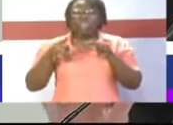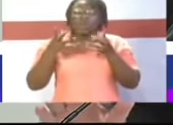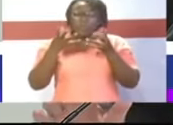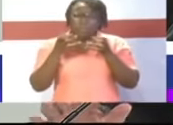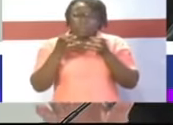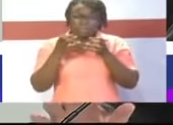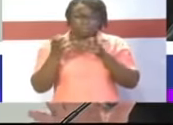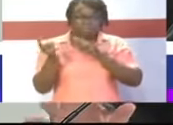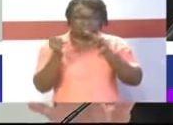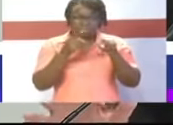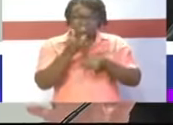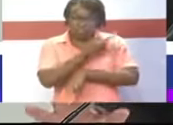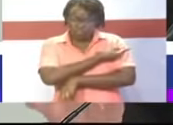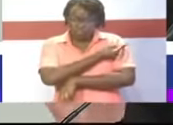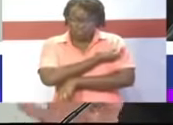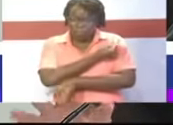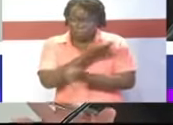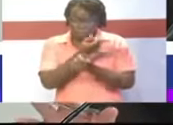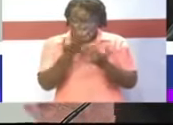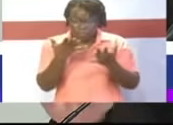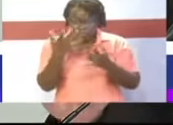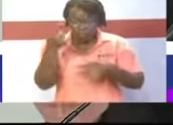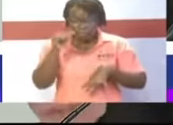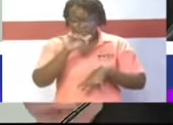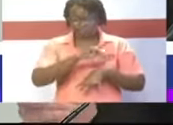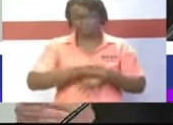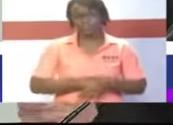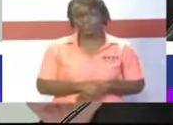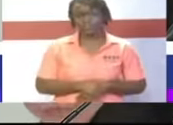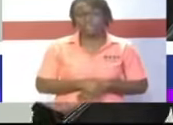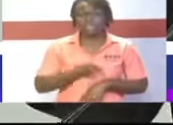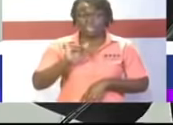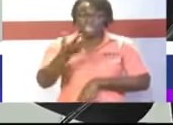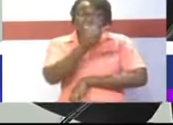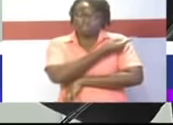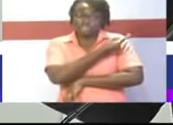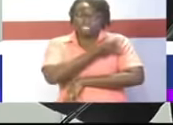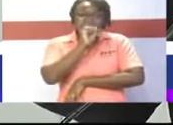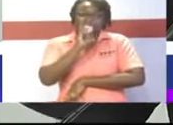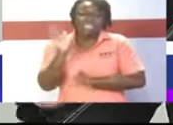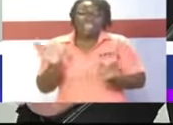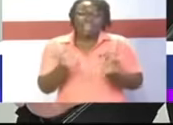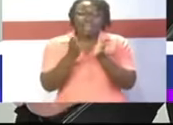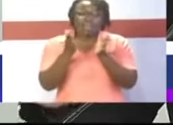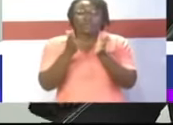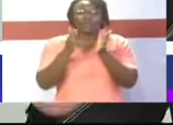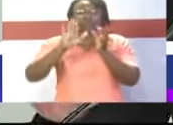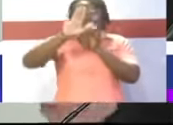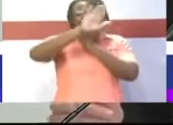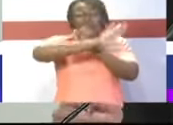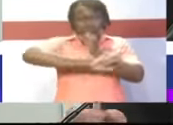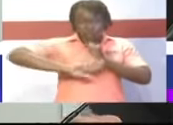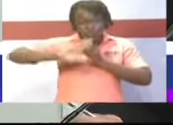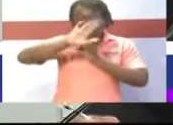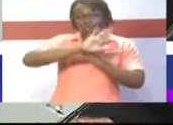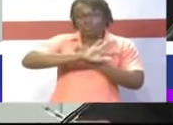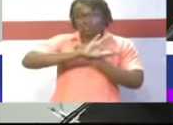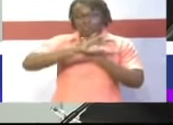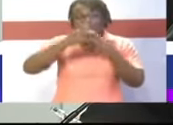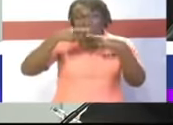very susceptible people who have compromised immunity. This vaccine is to give you that fighting chance, and we hope you can get